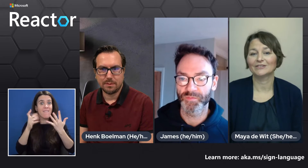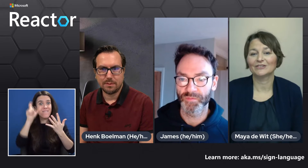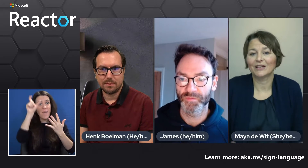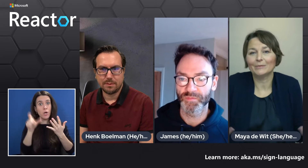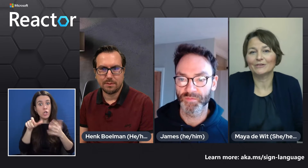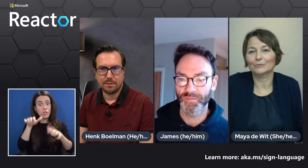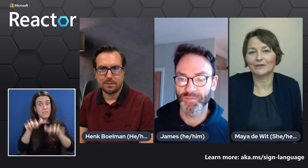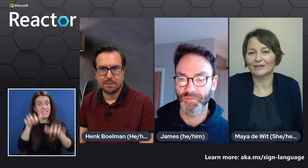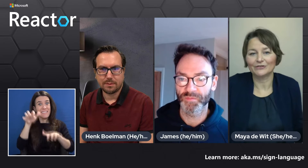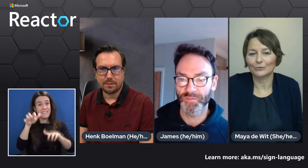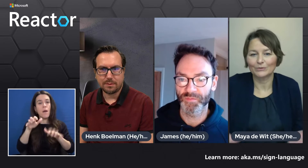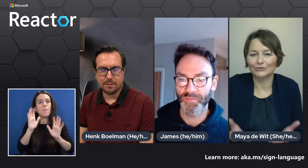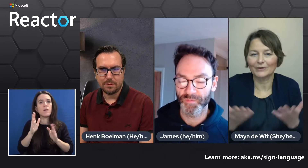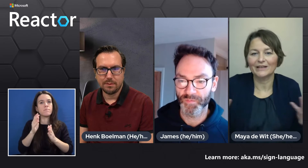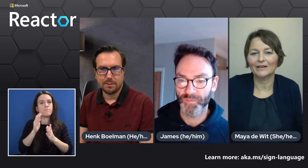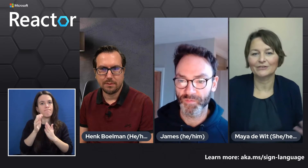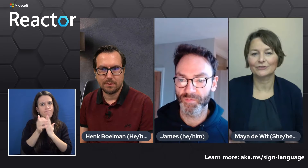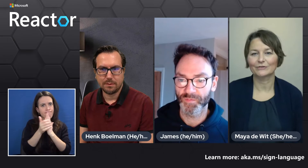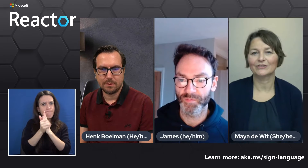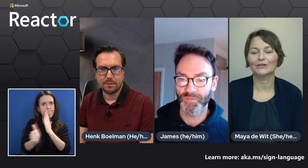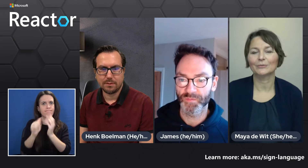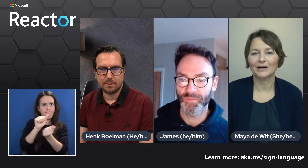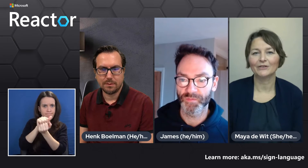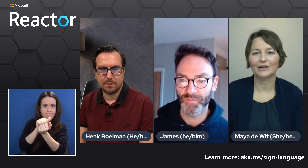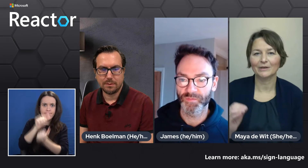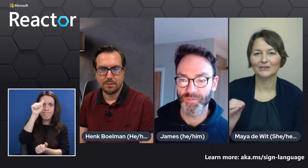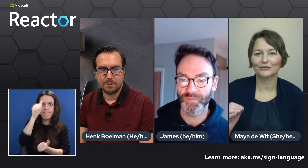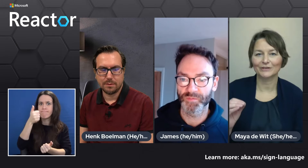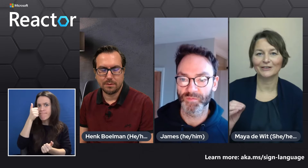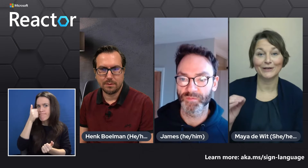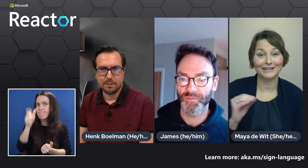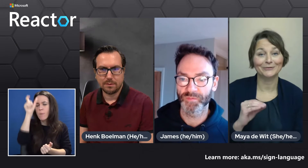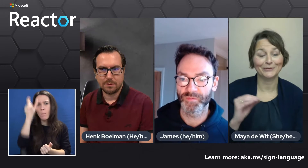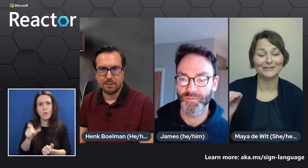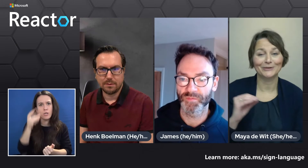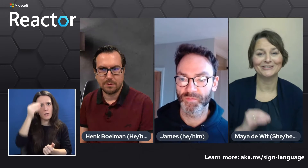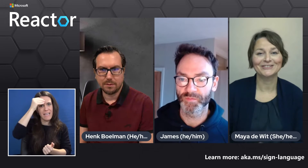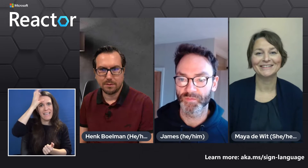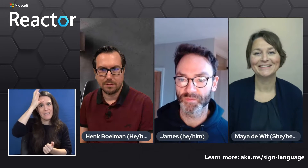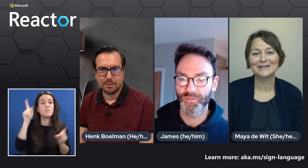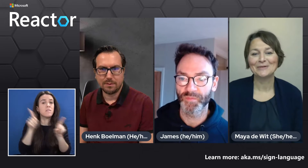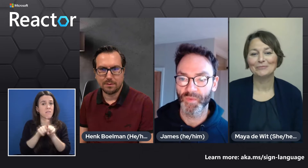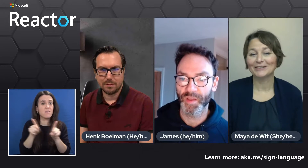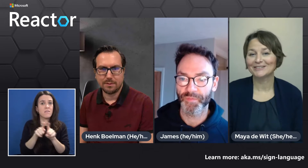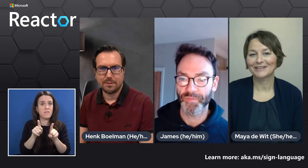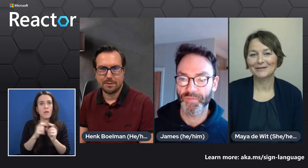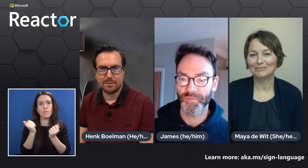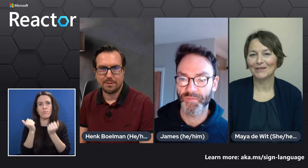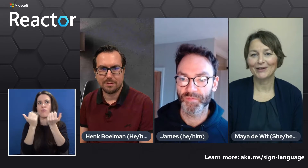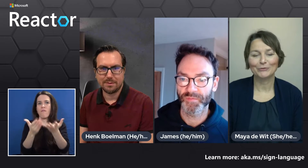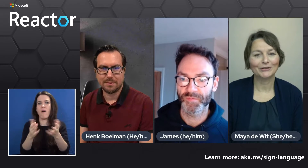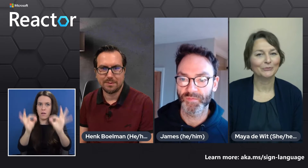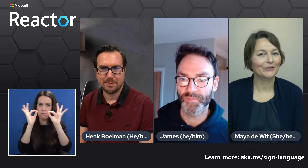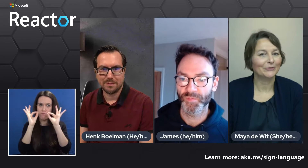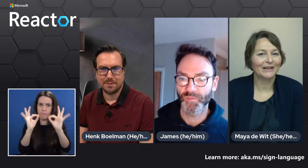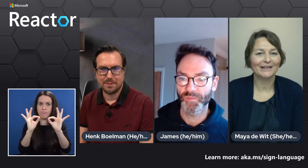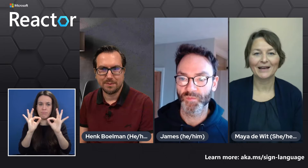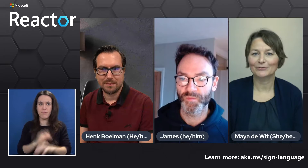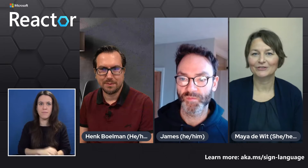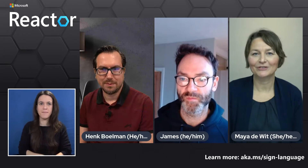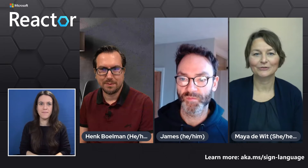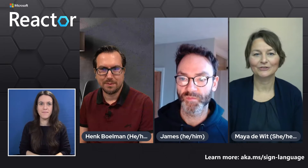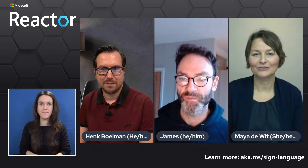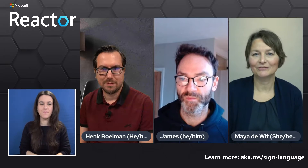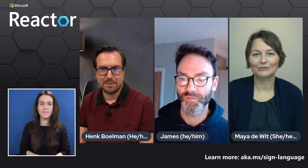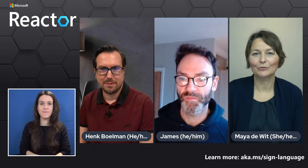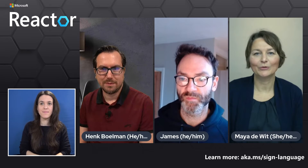It's the same as with interpreters or any other service that you buy. You got to make sure that you get the right ones. But I've worked with great